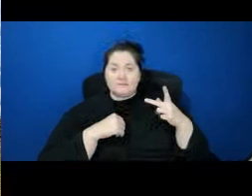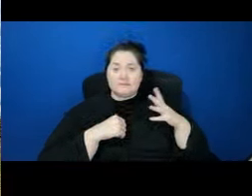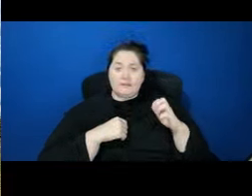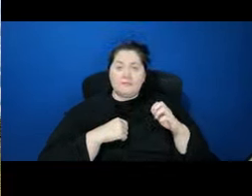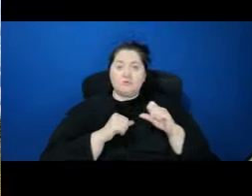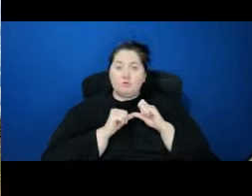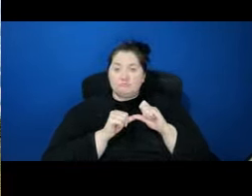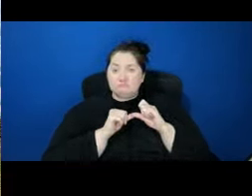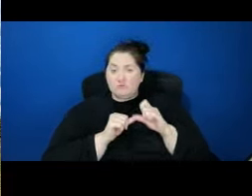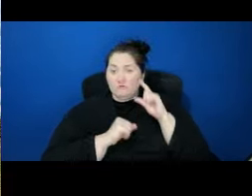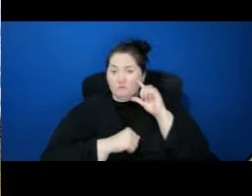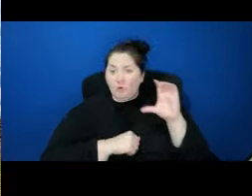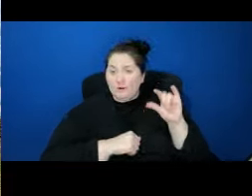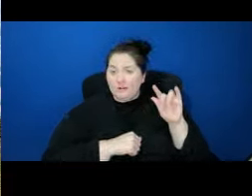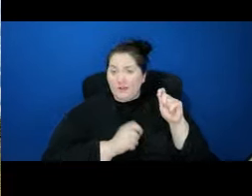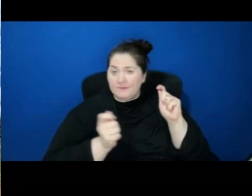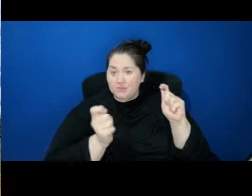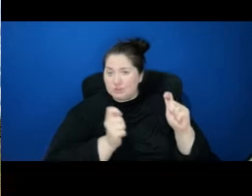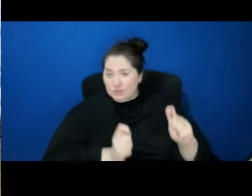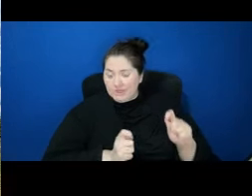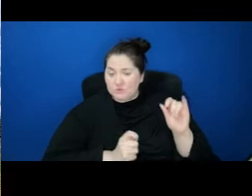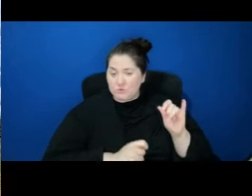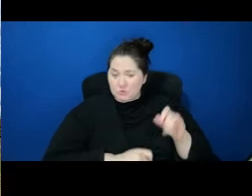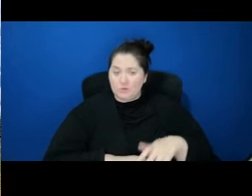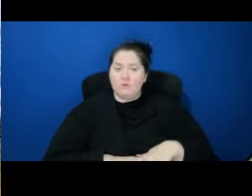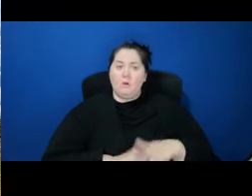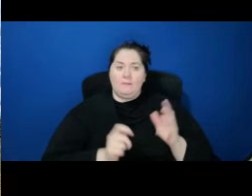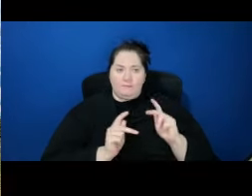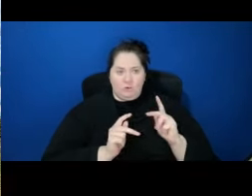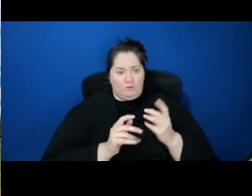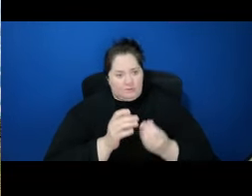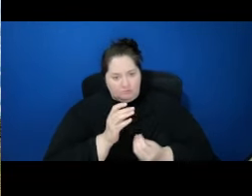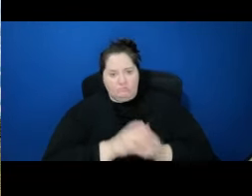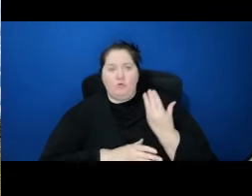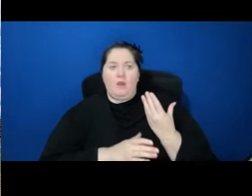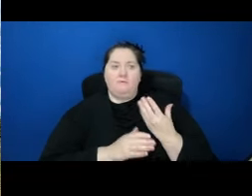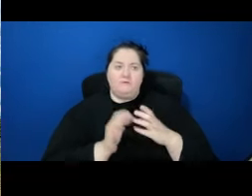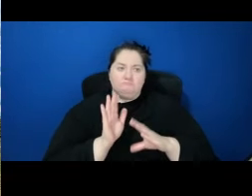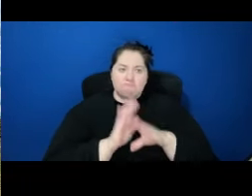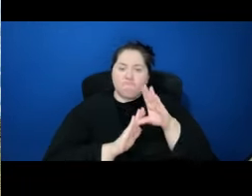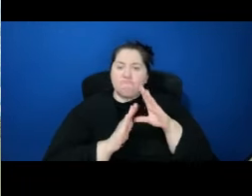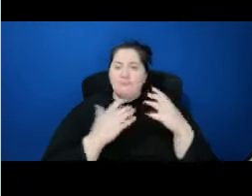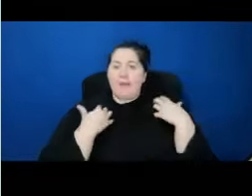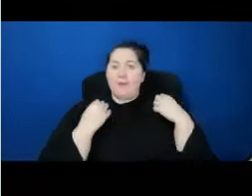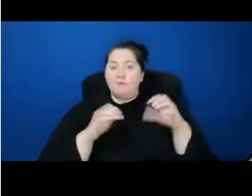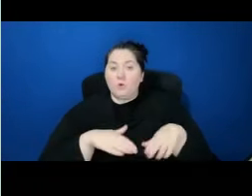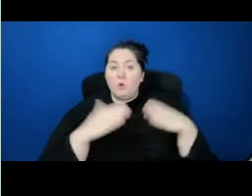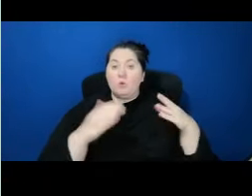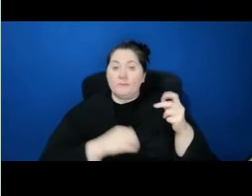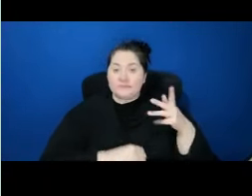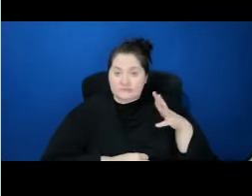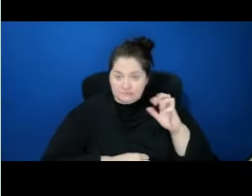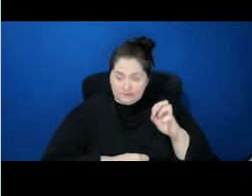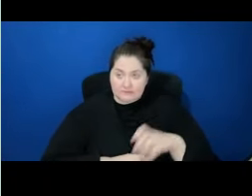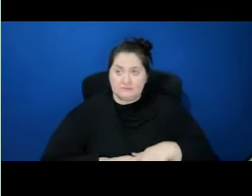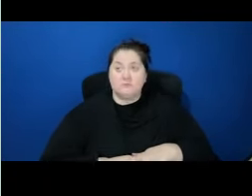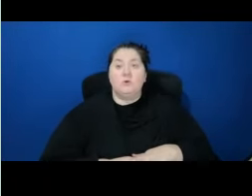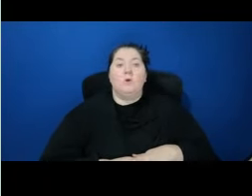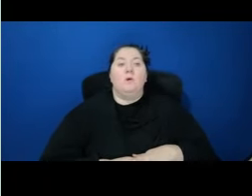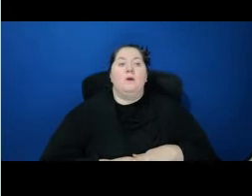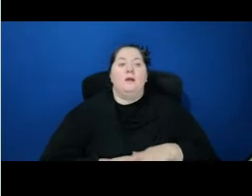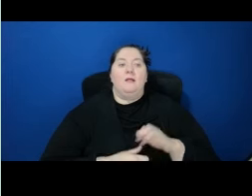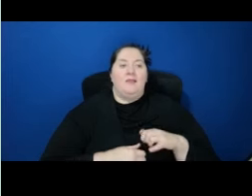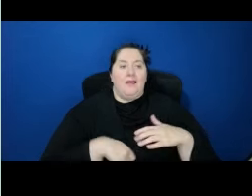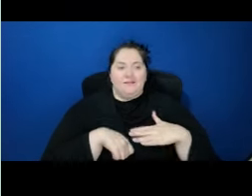to climate change themselves as places we want to be really thriving, healthy open spaces. So that's a